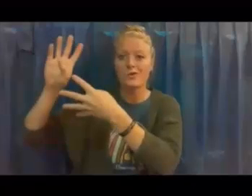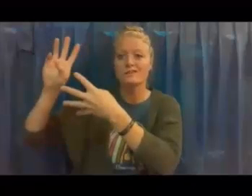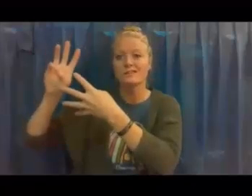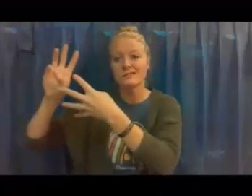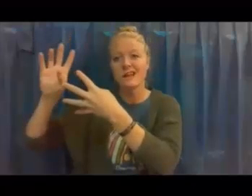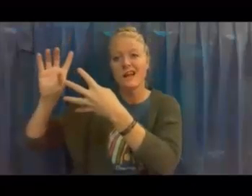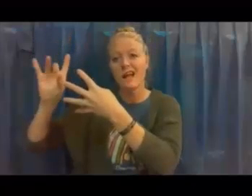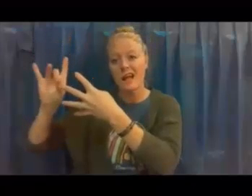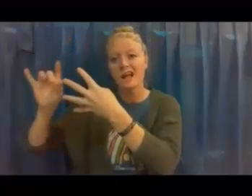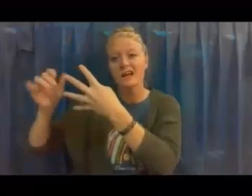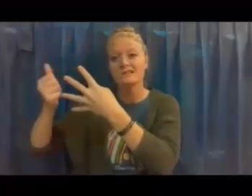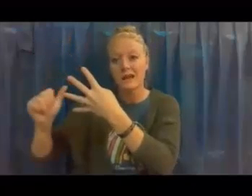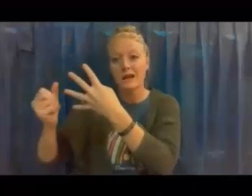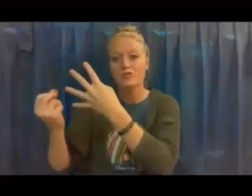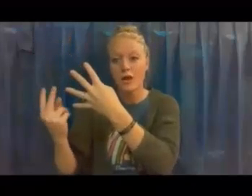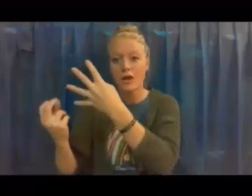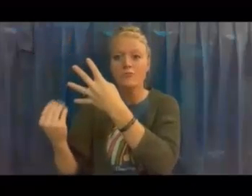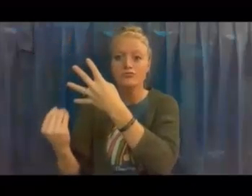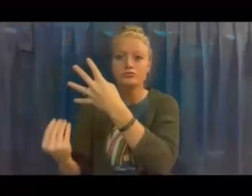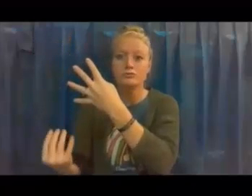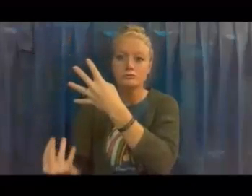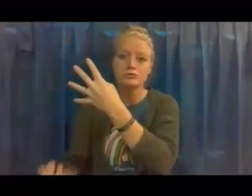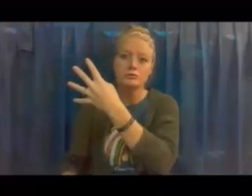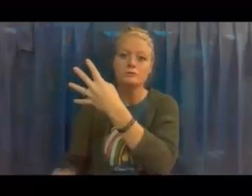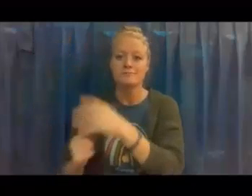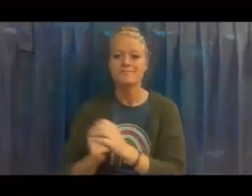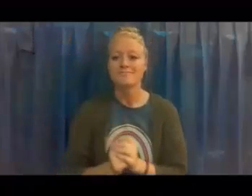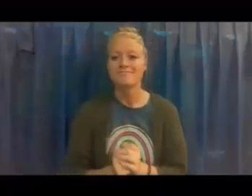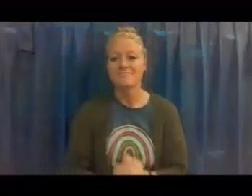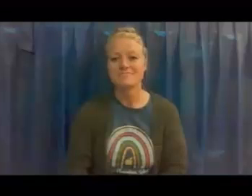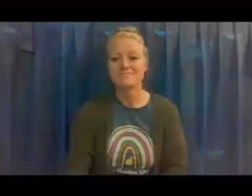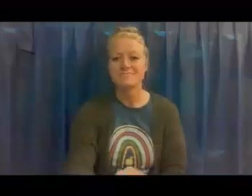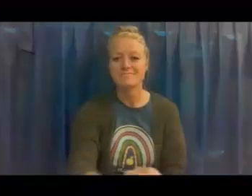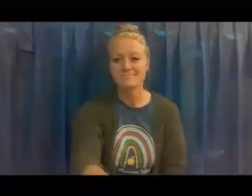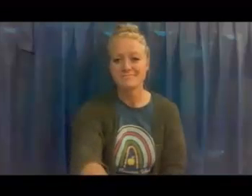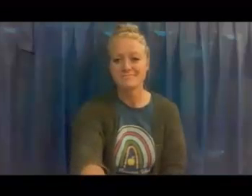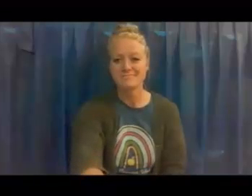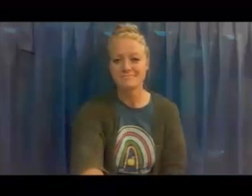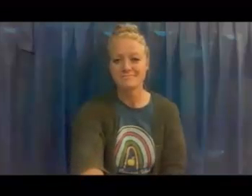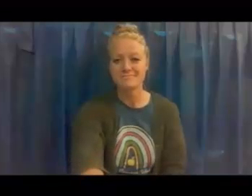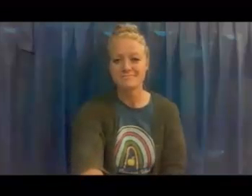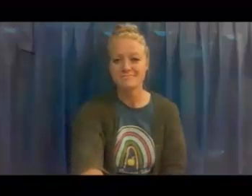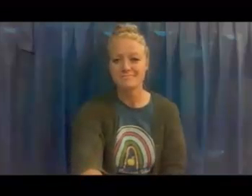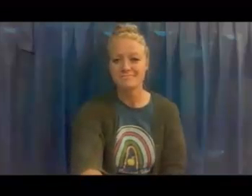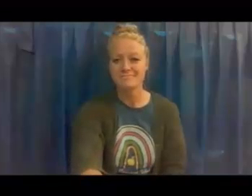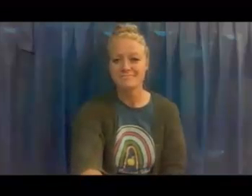it has different page numbers like 4, 6, 8, 10, 12, 14, blah, blah, blah, blah,